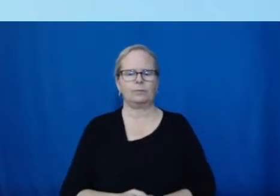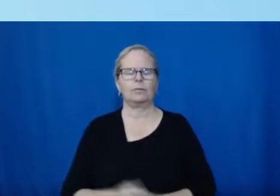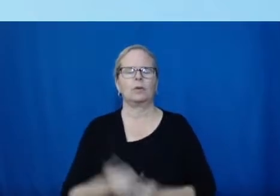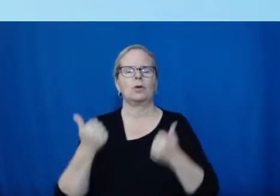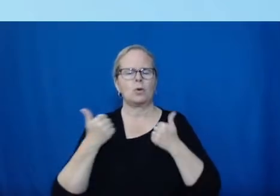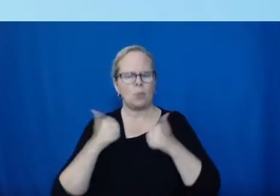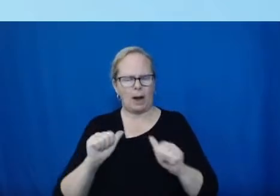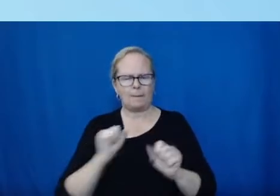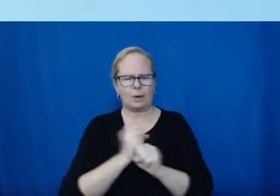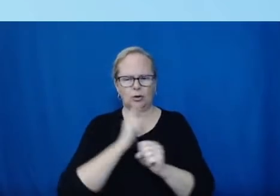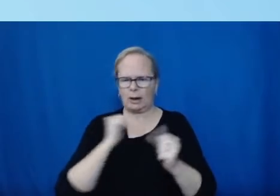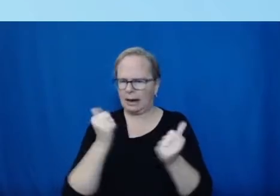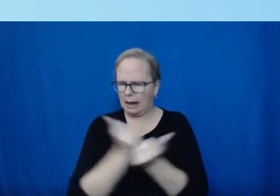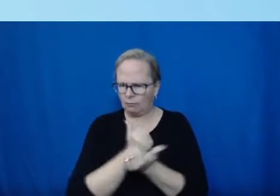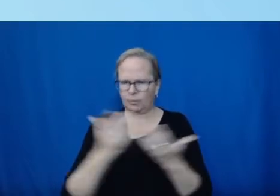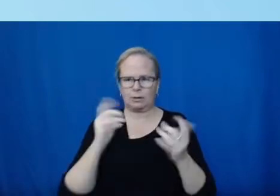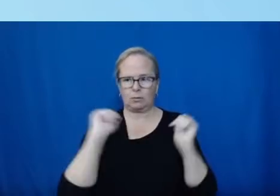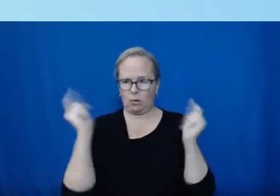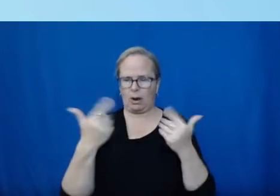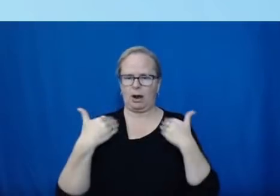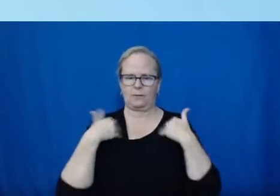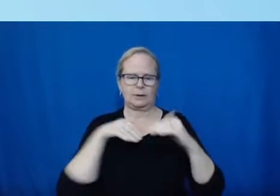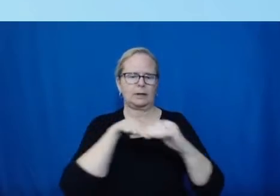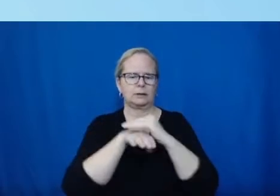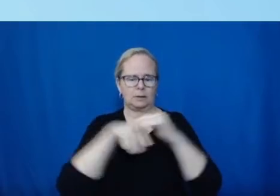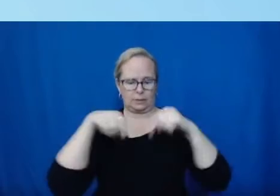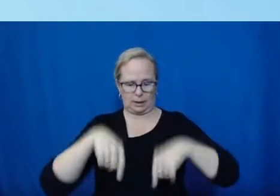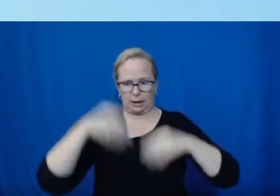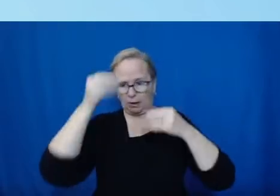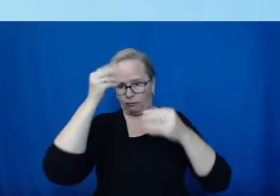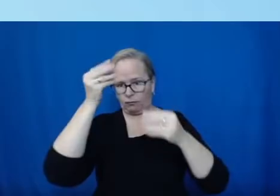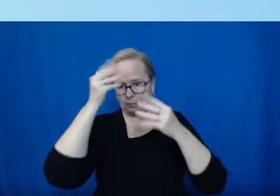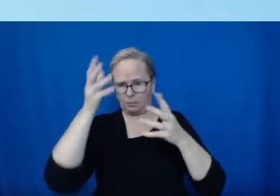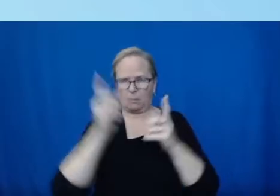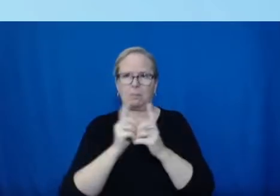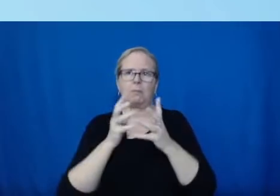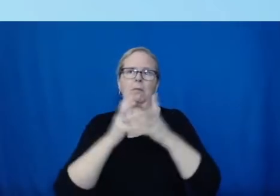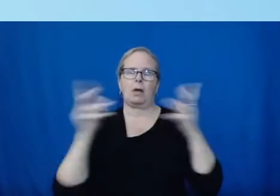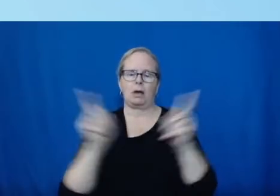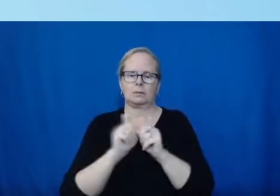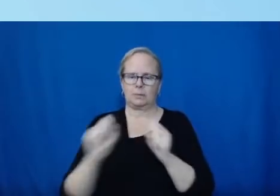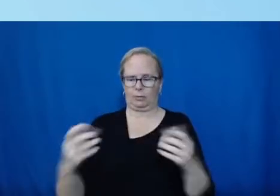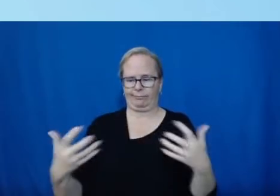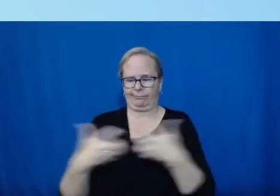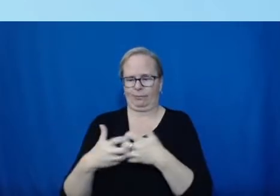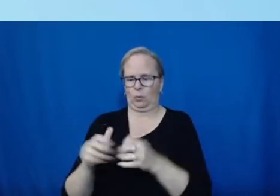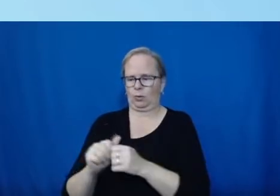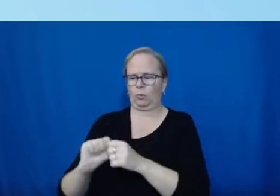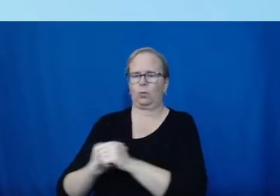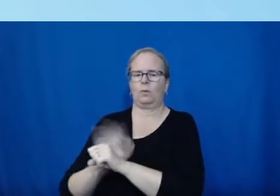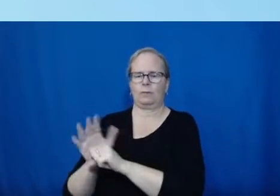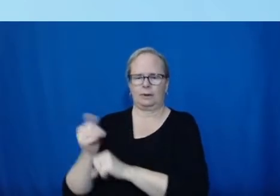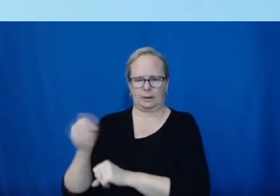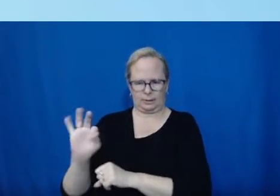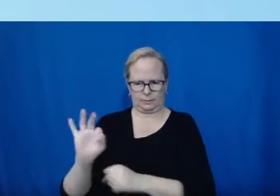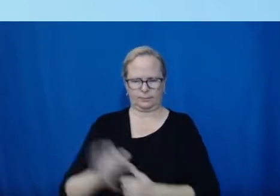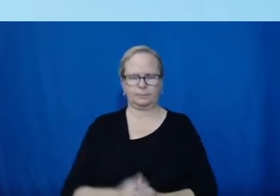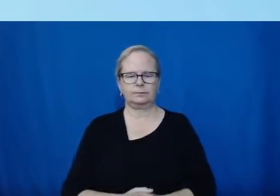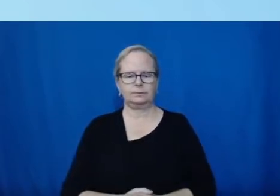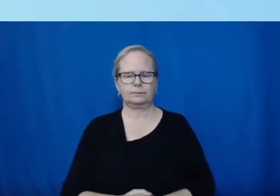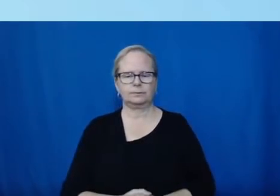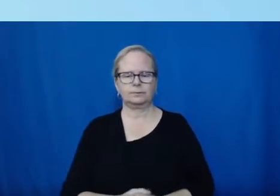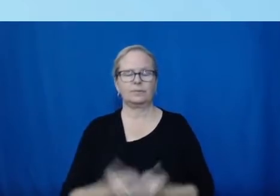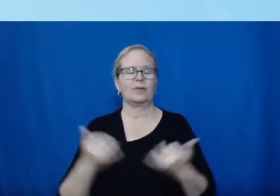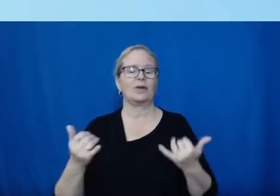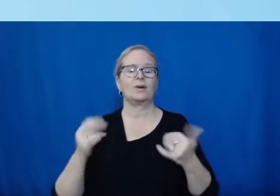to ensure that everyone in the province has access to as much information concerning COVID-19 in Alberta as possible. As always, we will